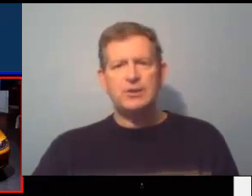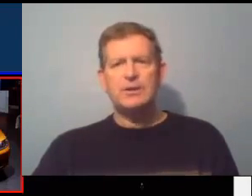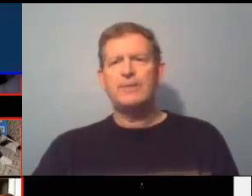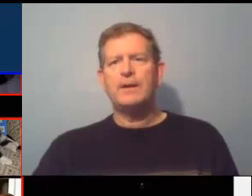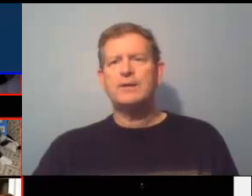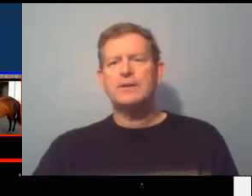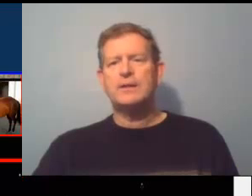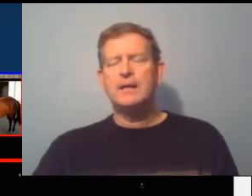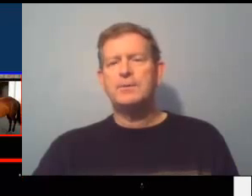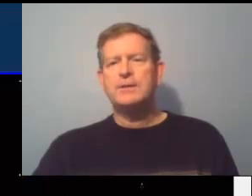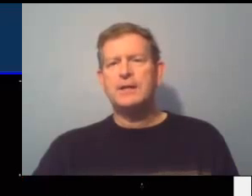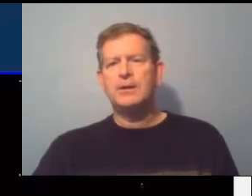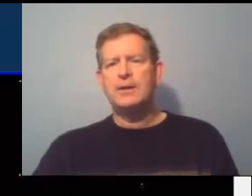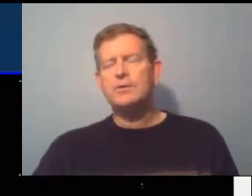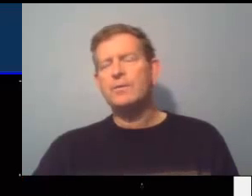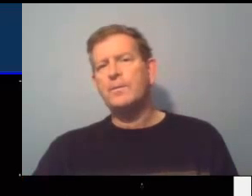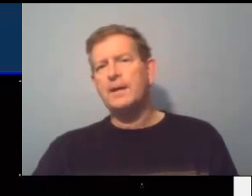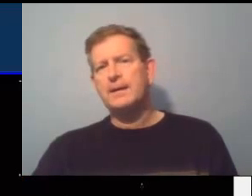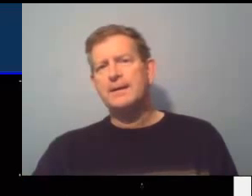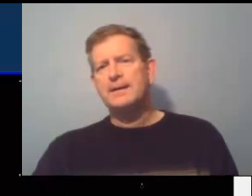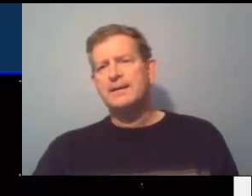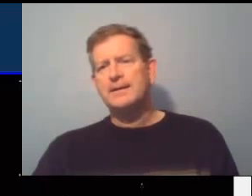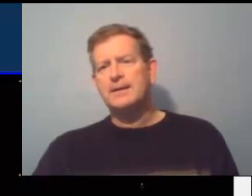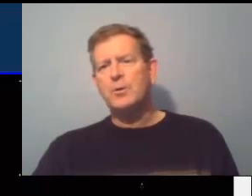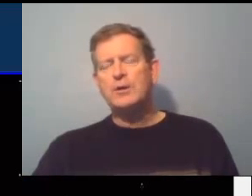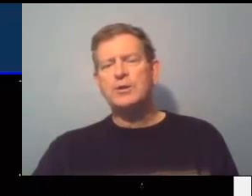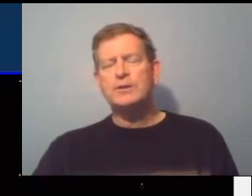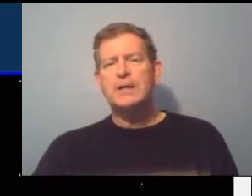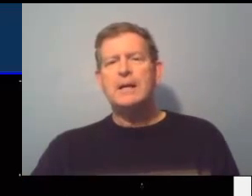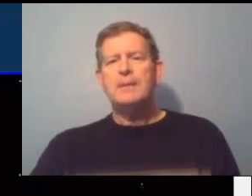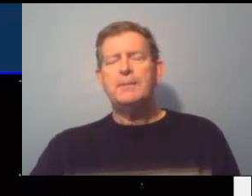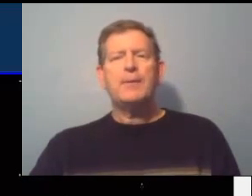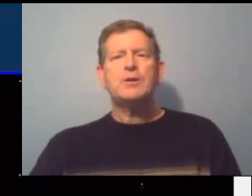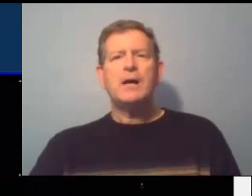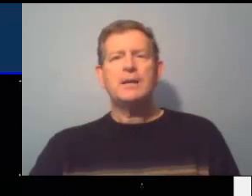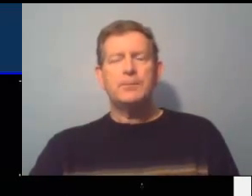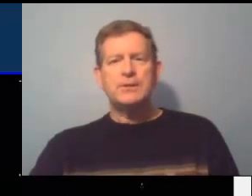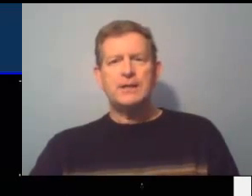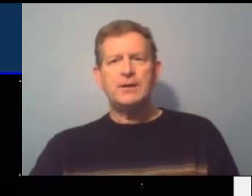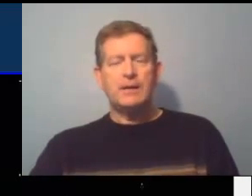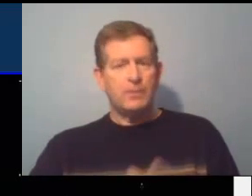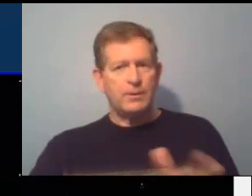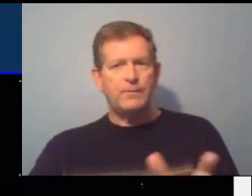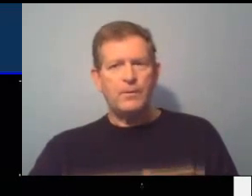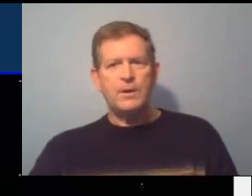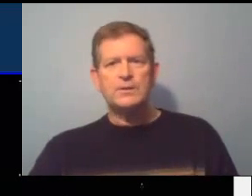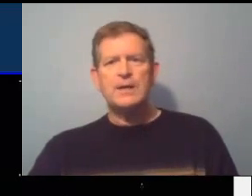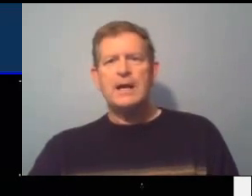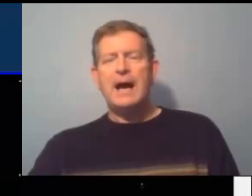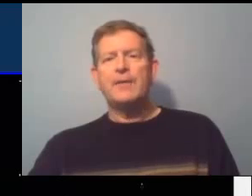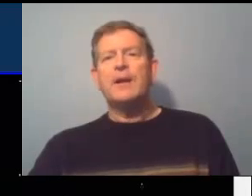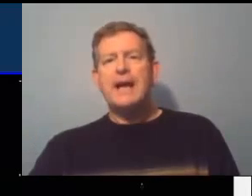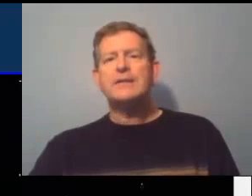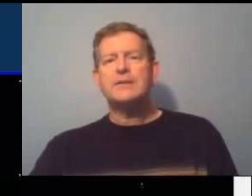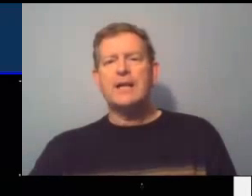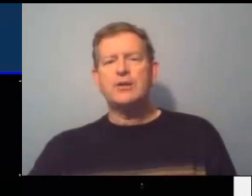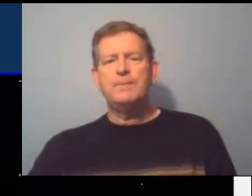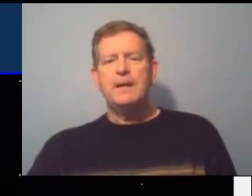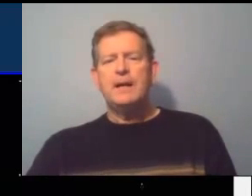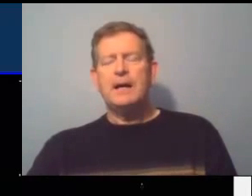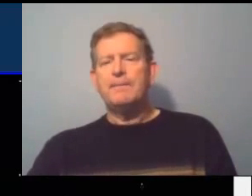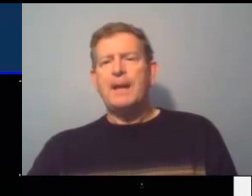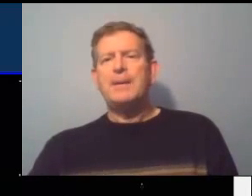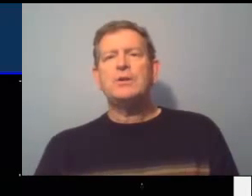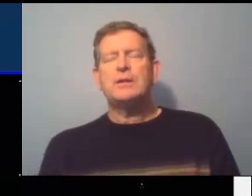last section of the lesson in particular as you're forming questions. But I want to talk in particular today, really focus on the last